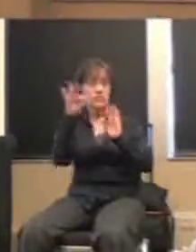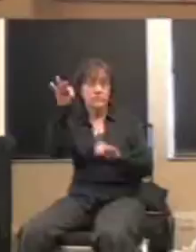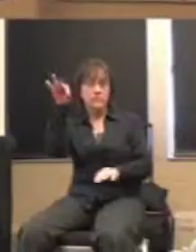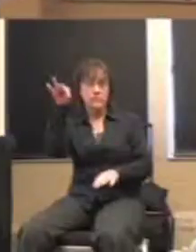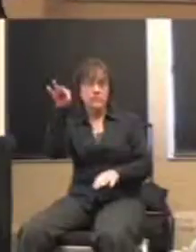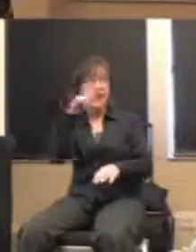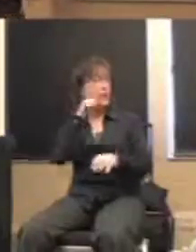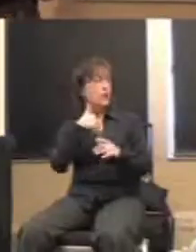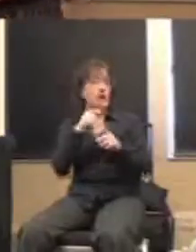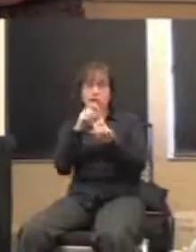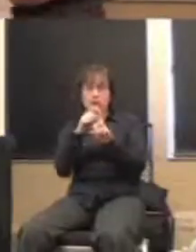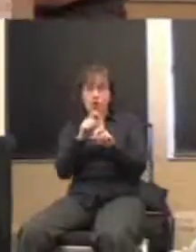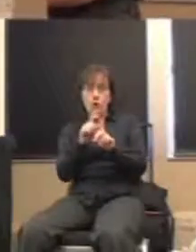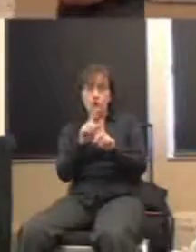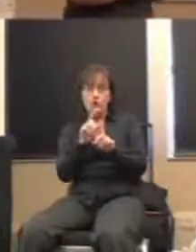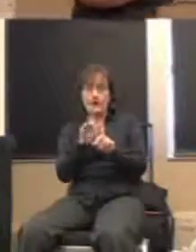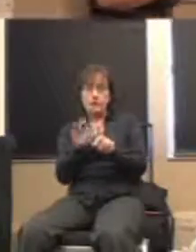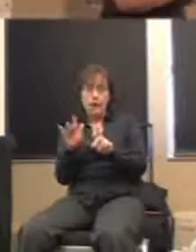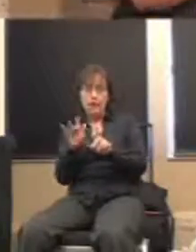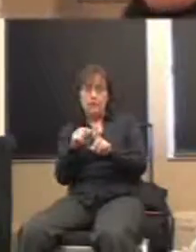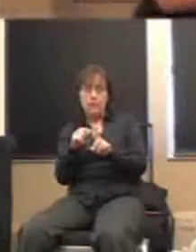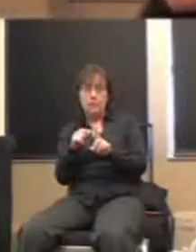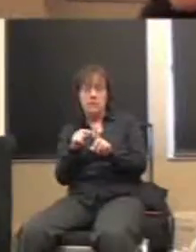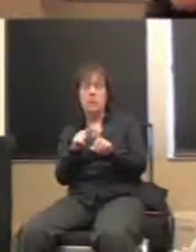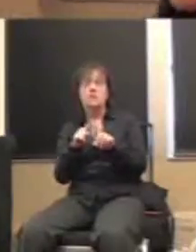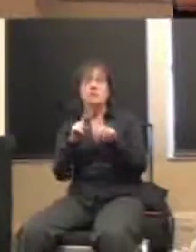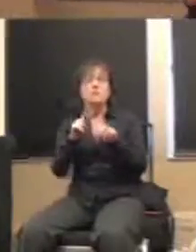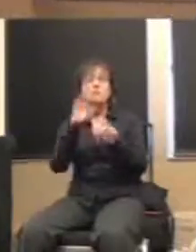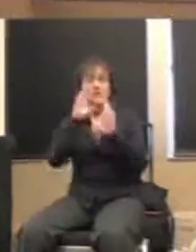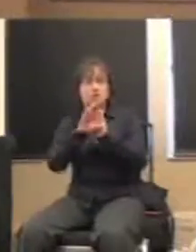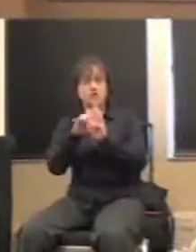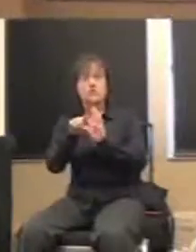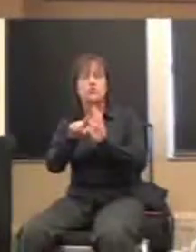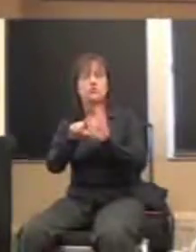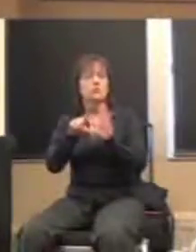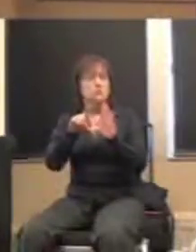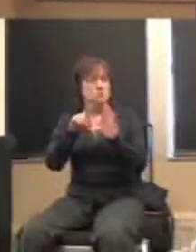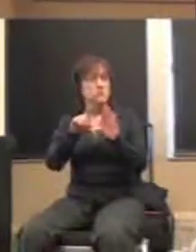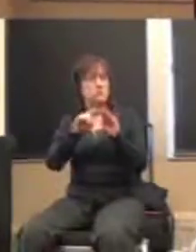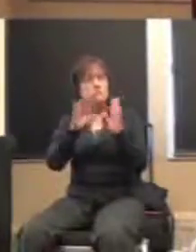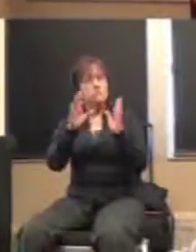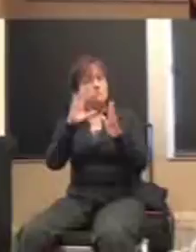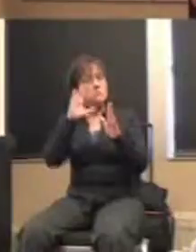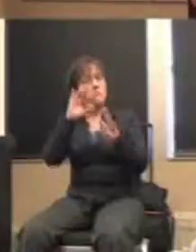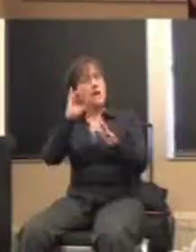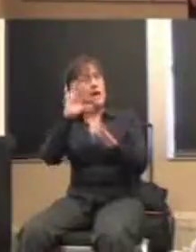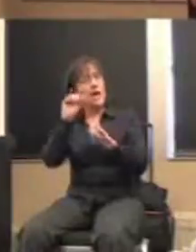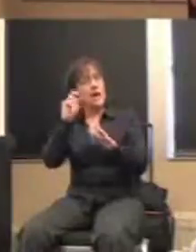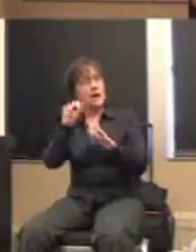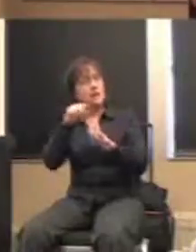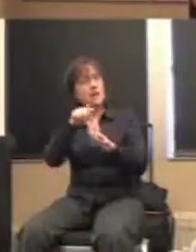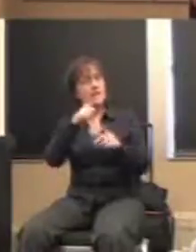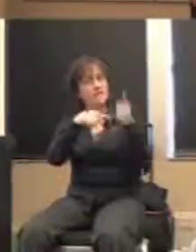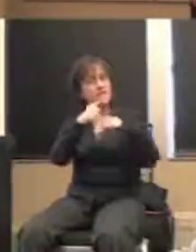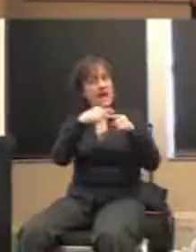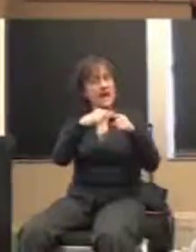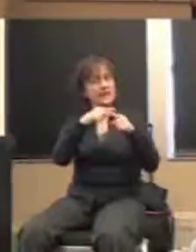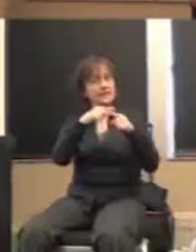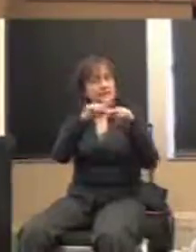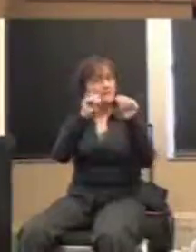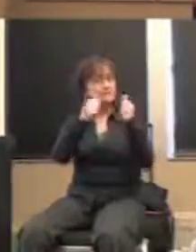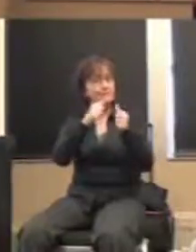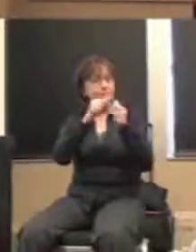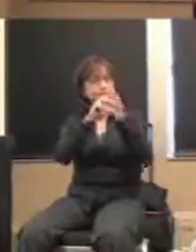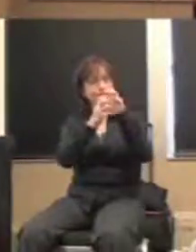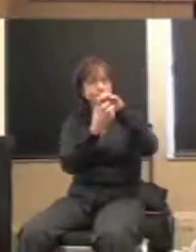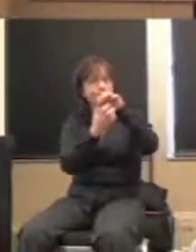word, but that's what else I would do. But honestly, that icon of the sign may also be very